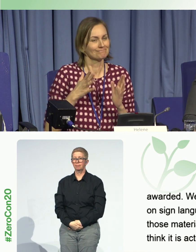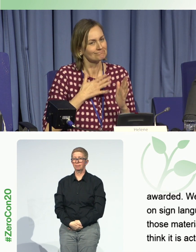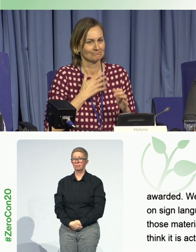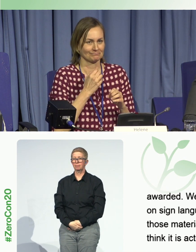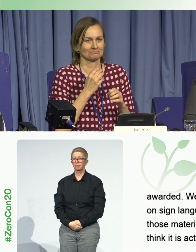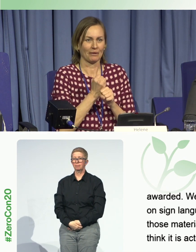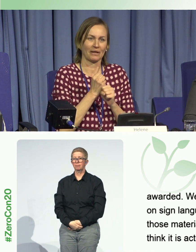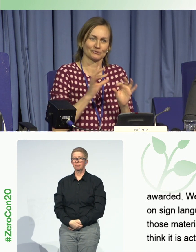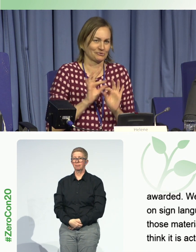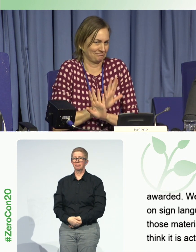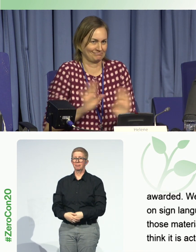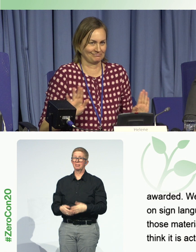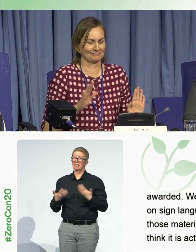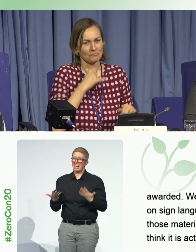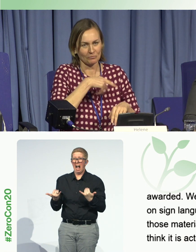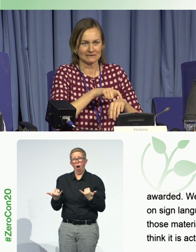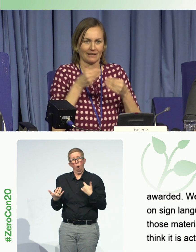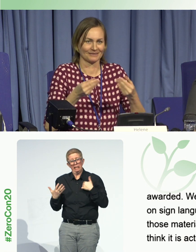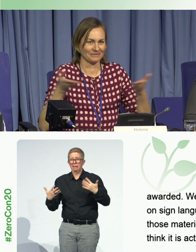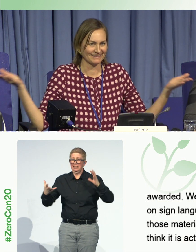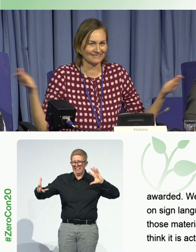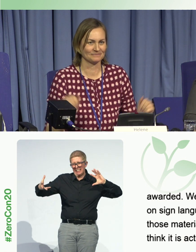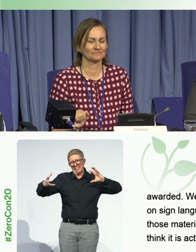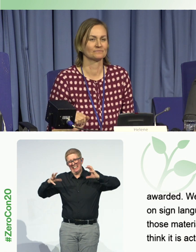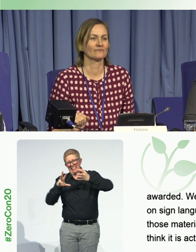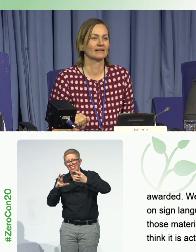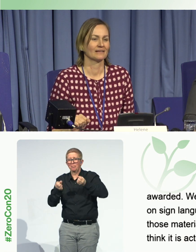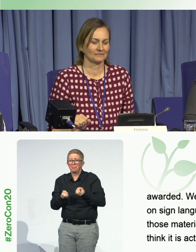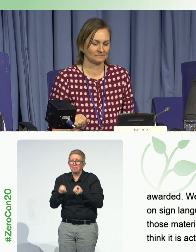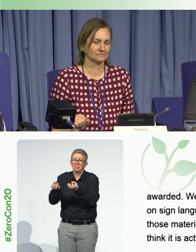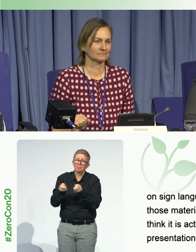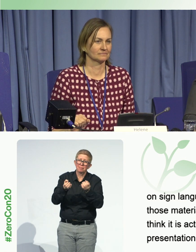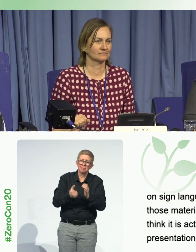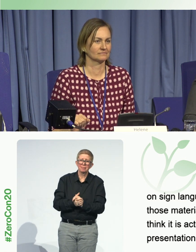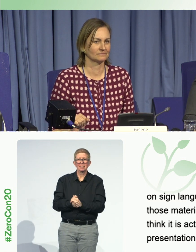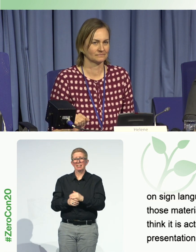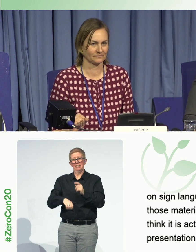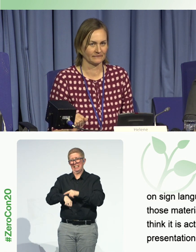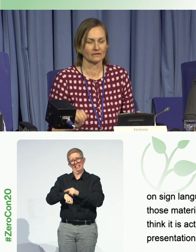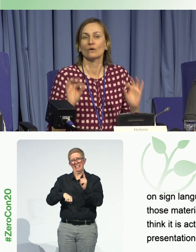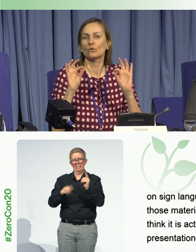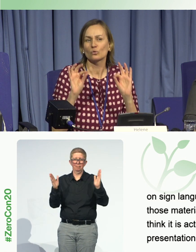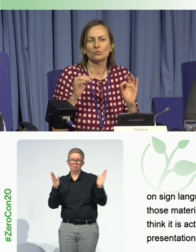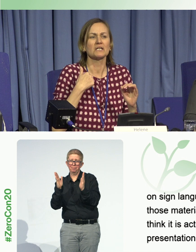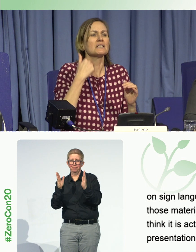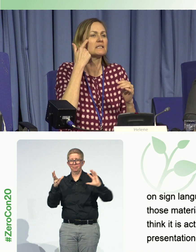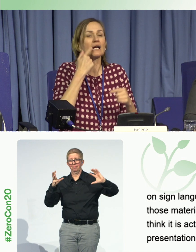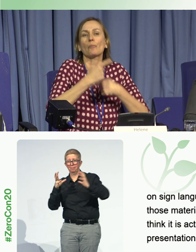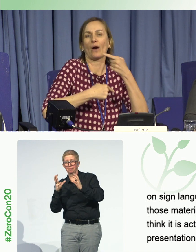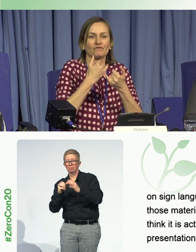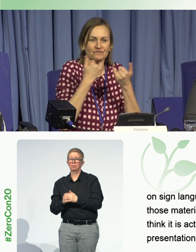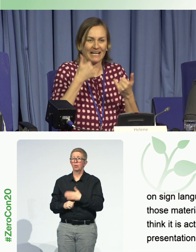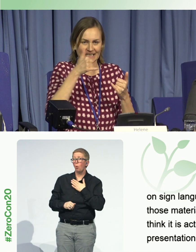That was a very short presentation. I wouldn't want to keep it any longer and